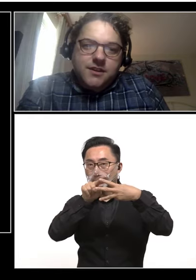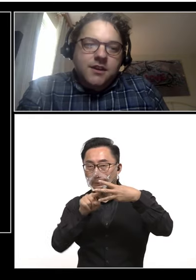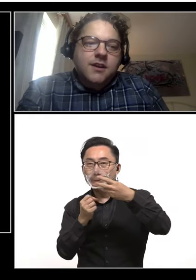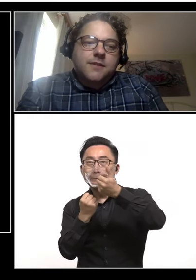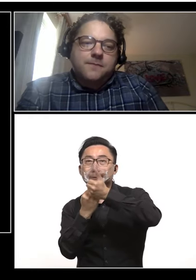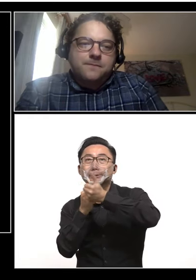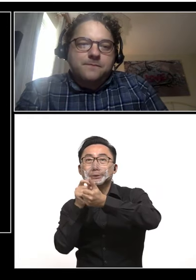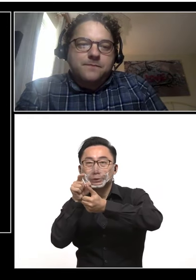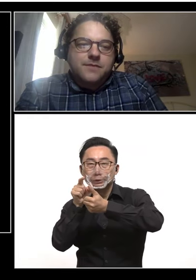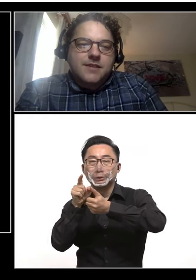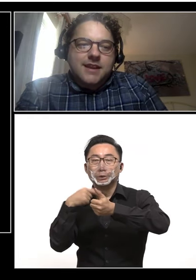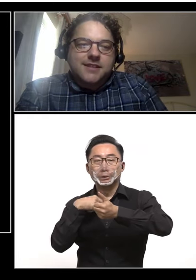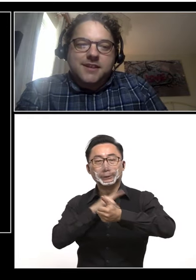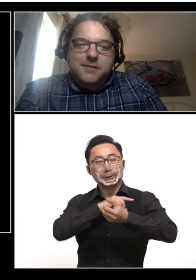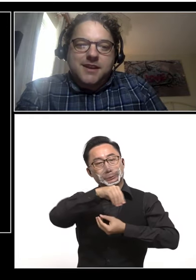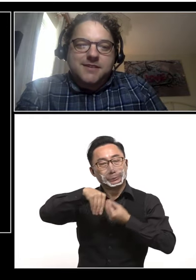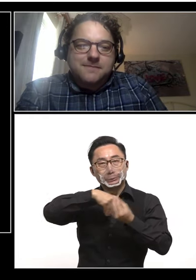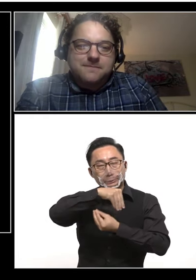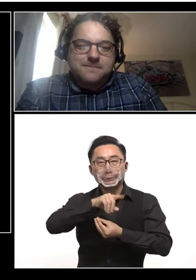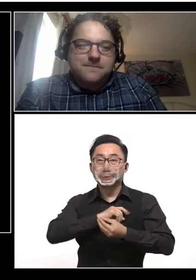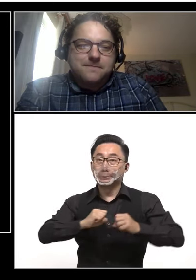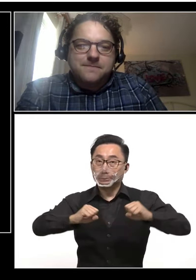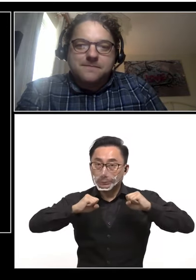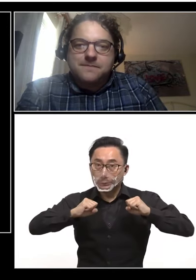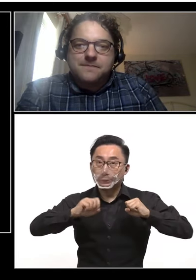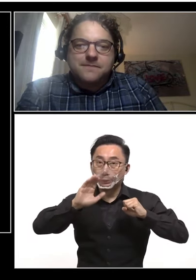self-sufficient. Next slide, please.